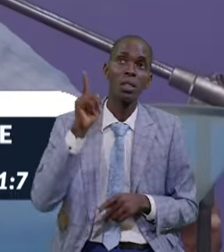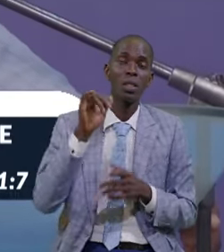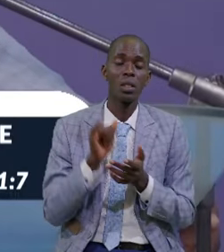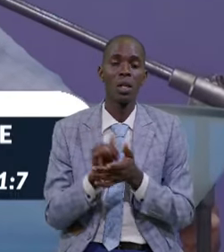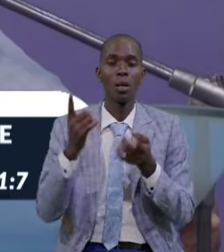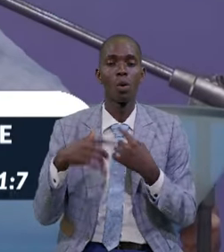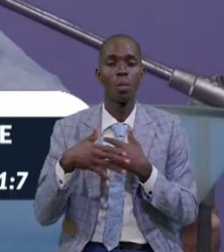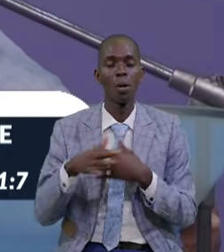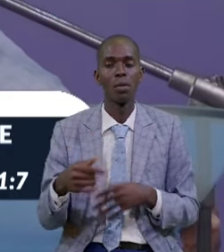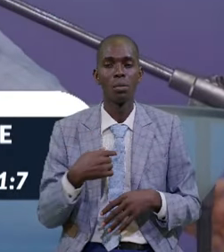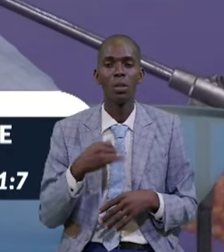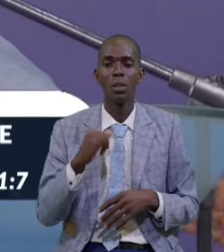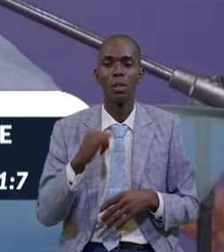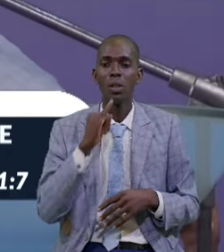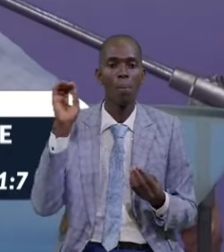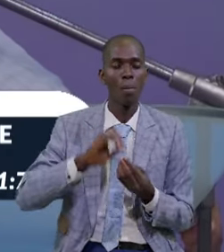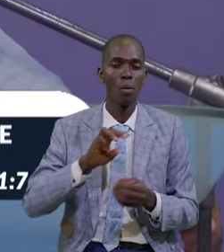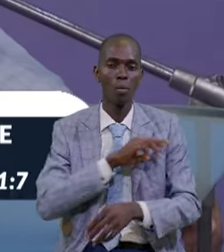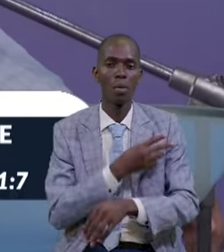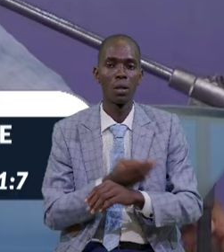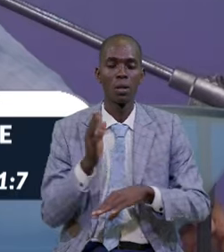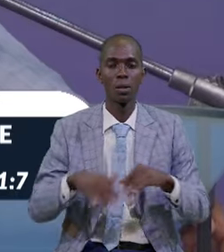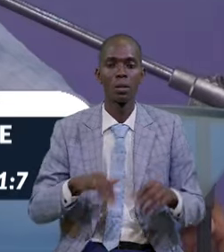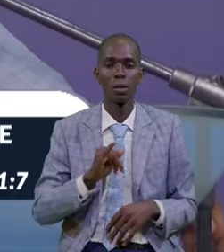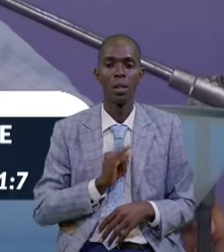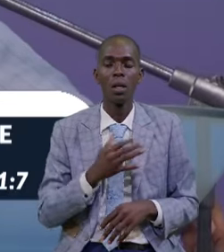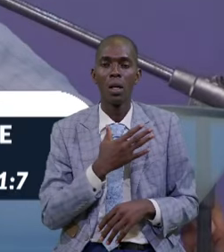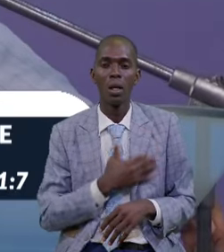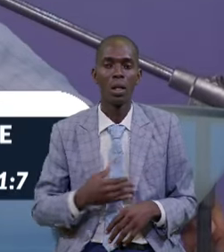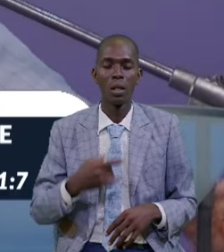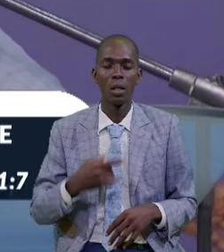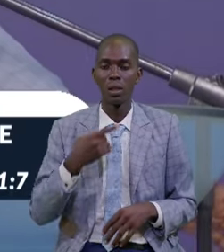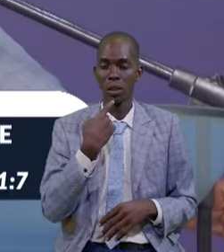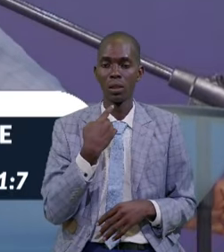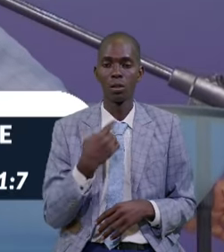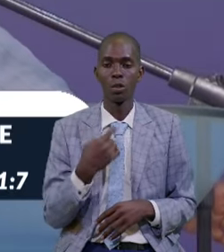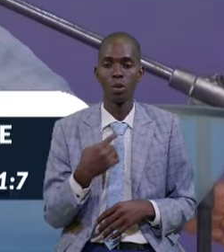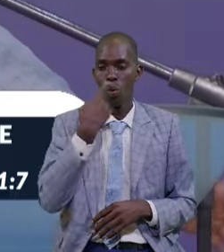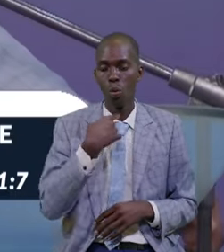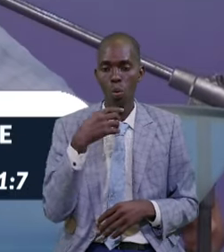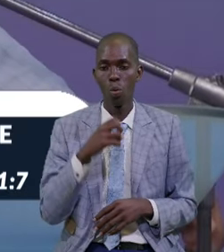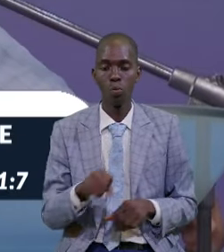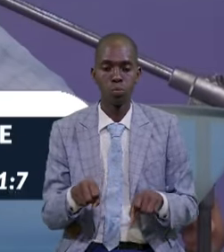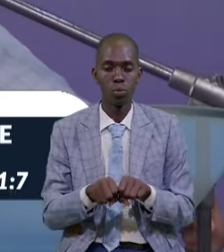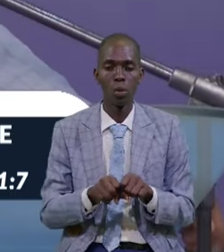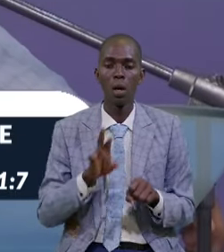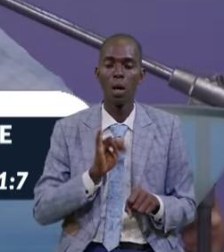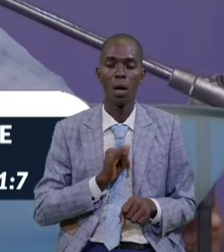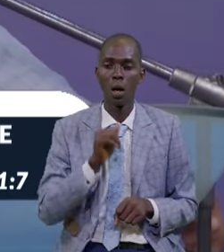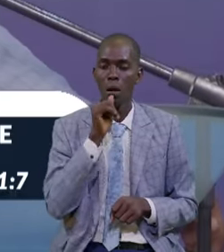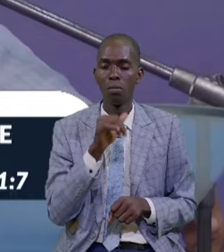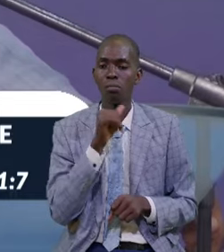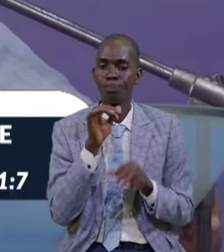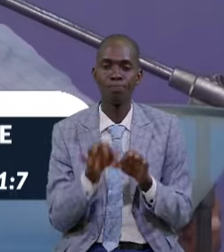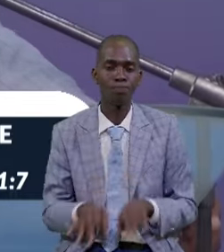than I. And he says, whose shoes I am not worthy or able